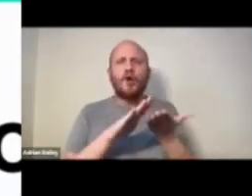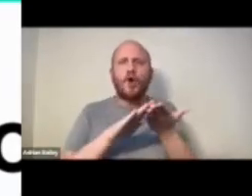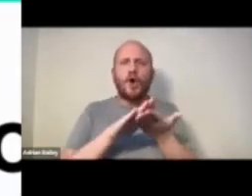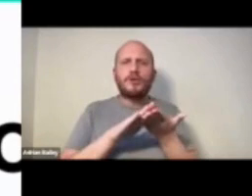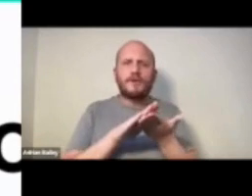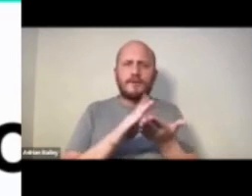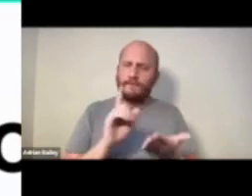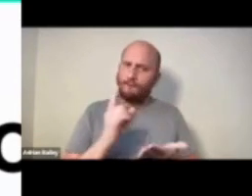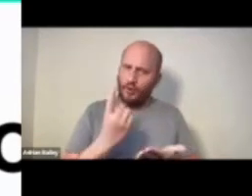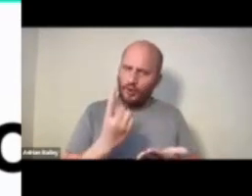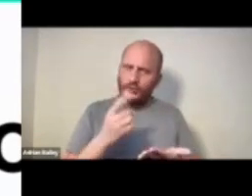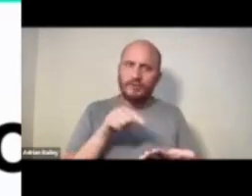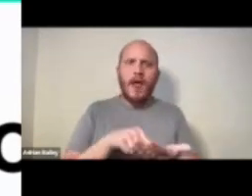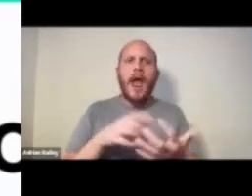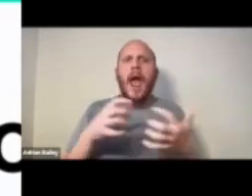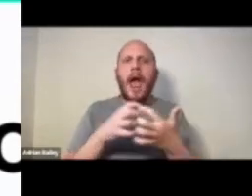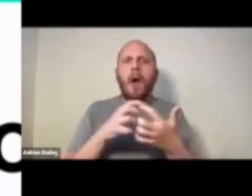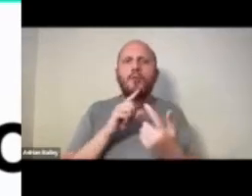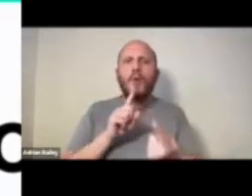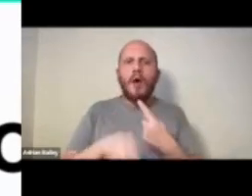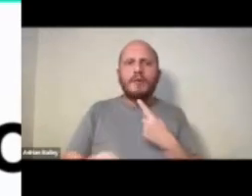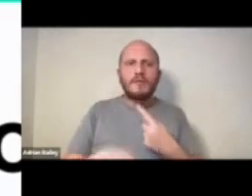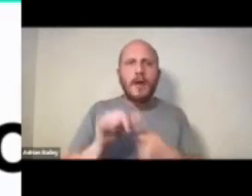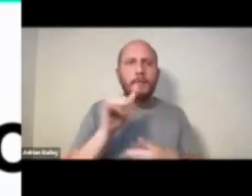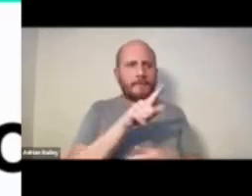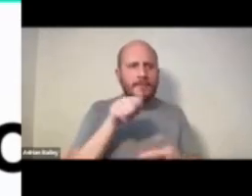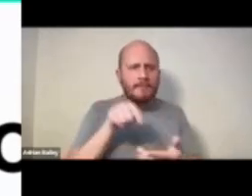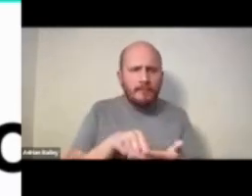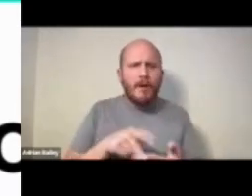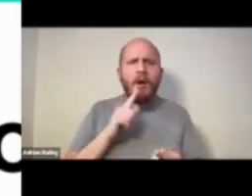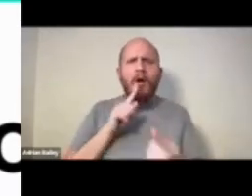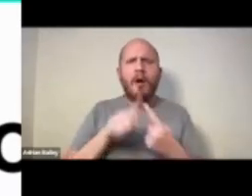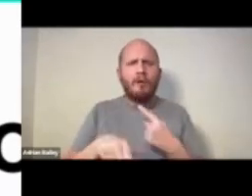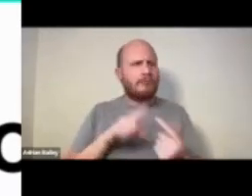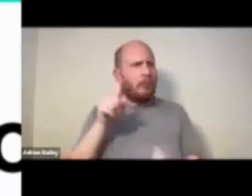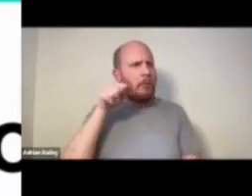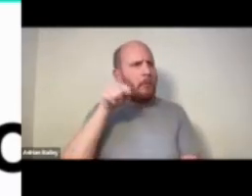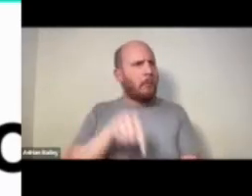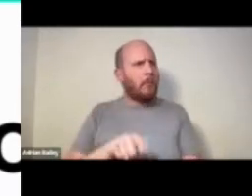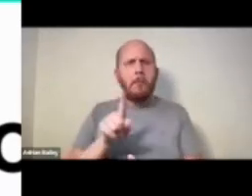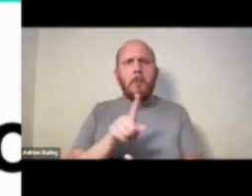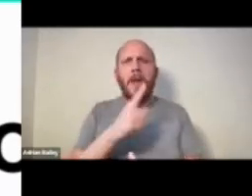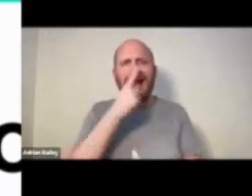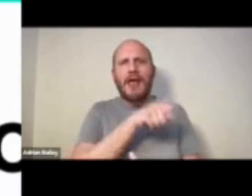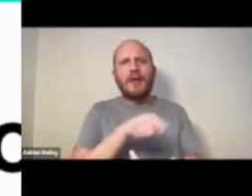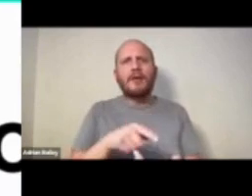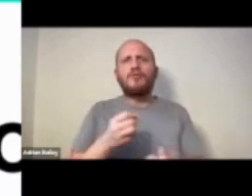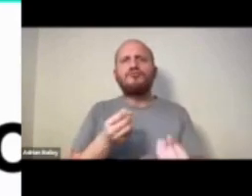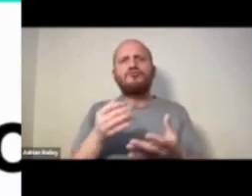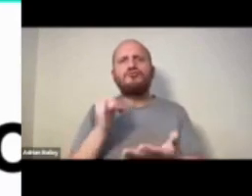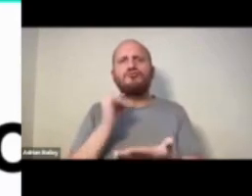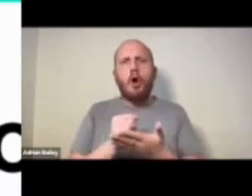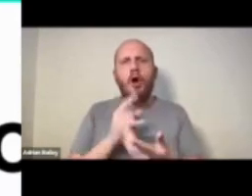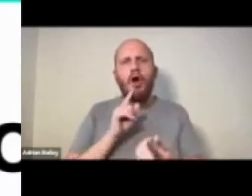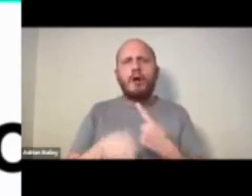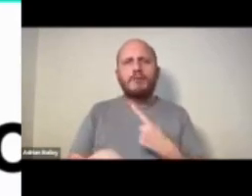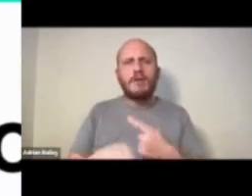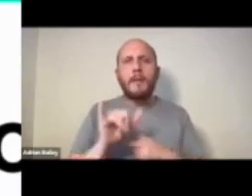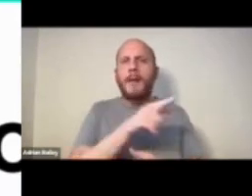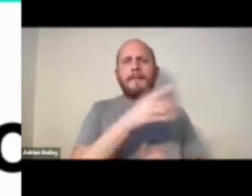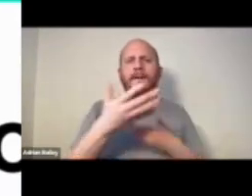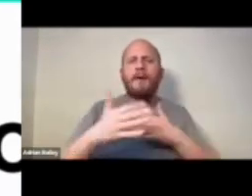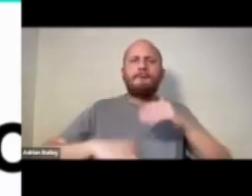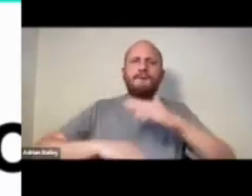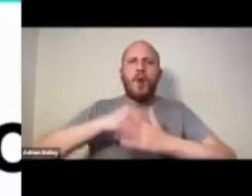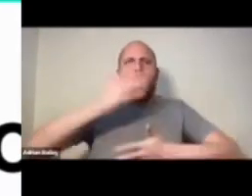will sometimes not see how they're supposed to answer the question and give you the wrong kind of answer. Maybe they launch into a sort of story